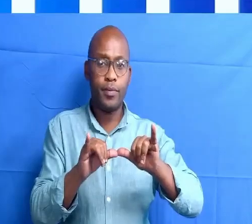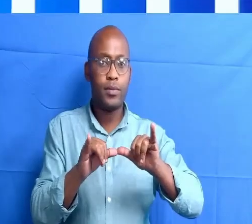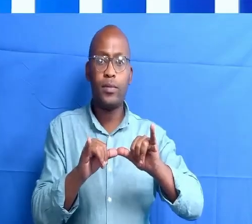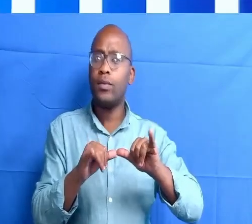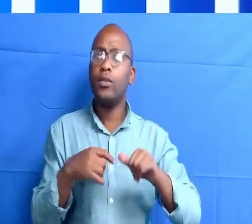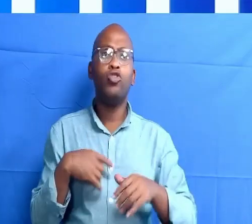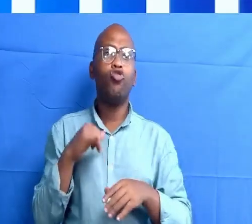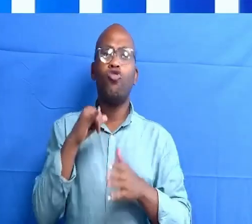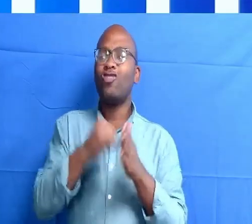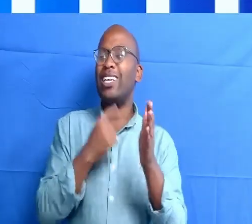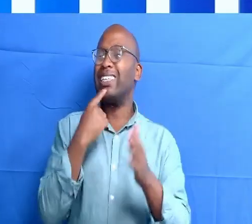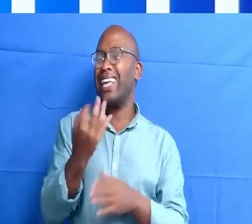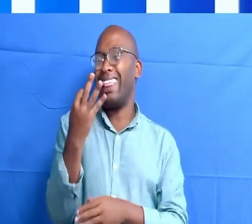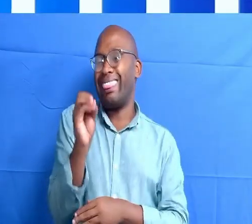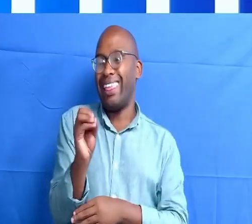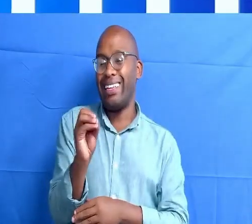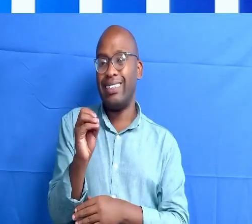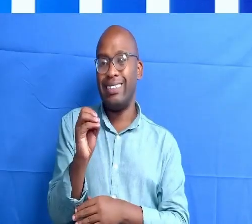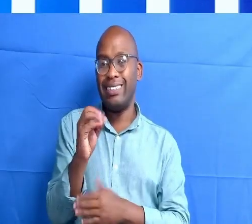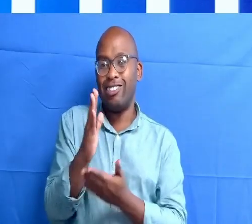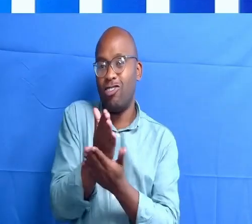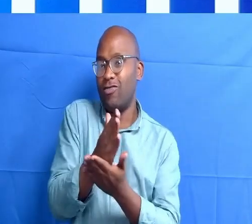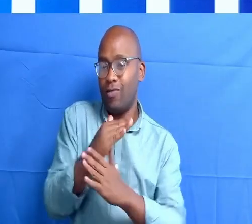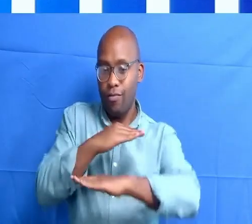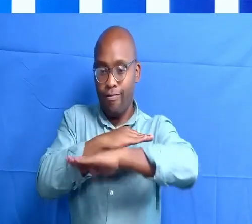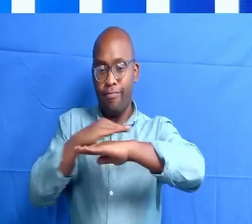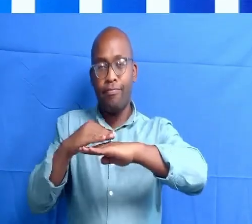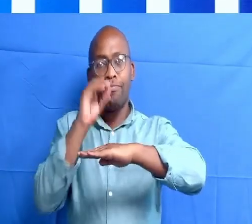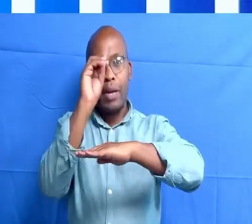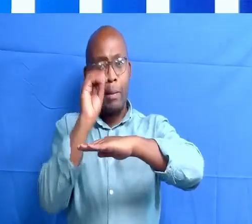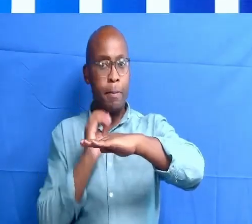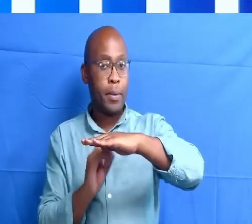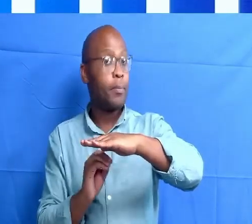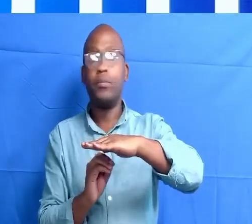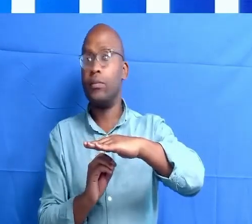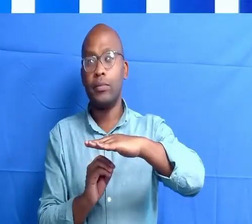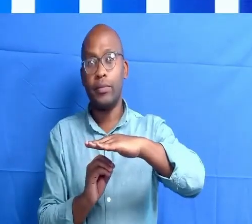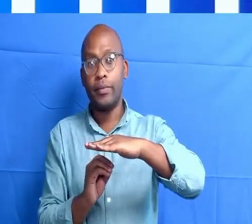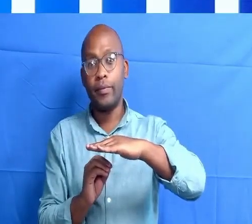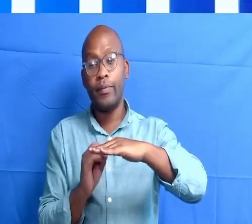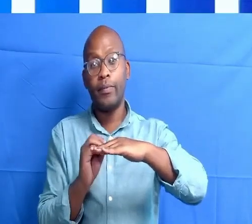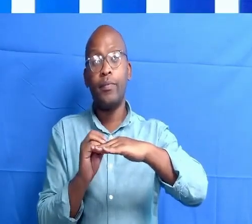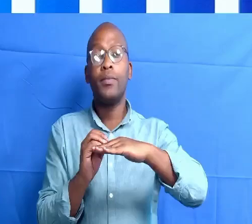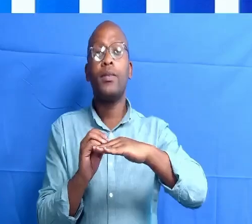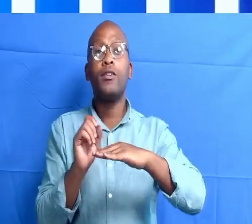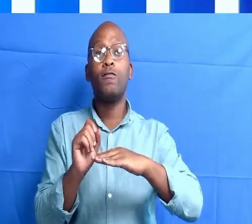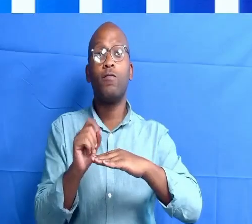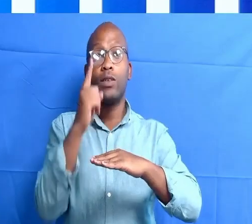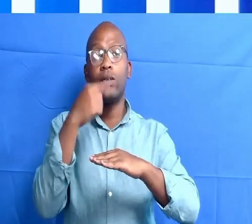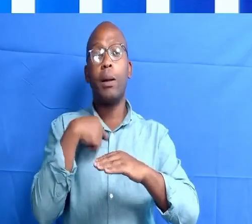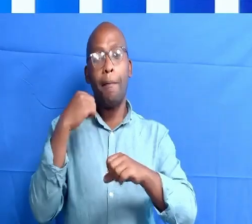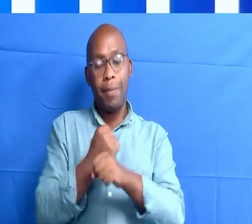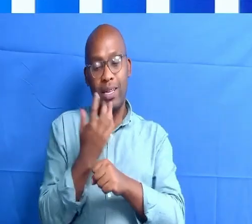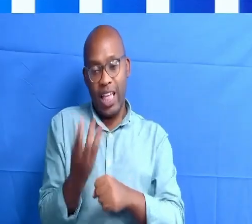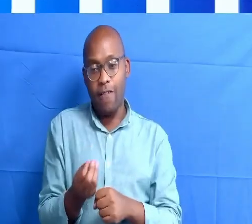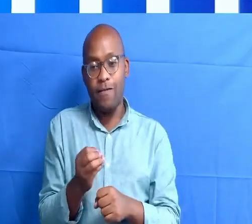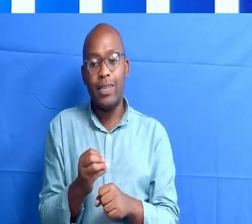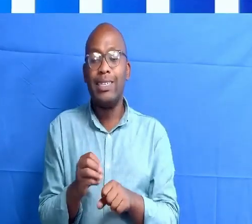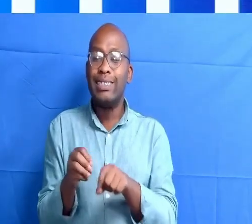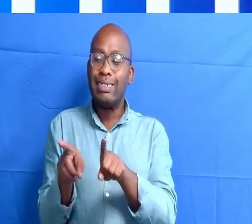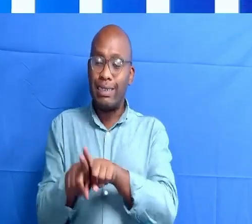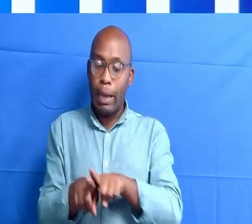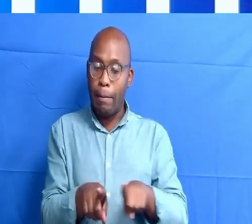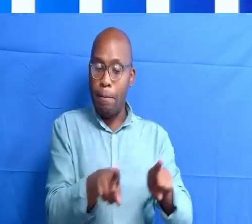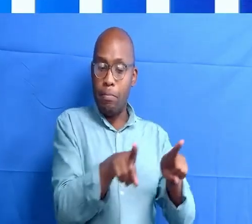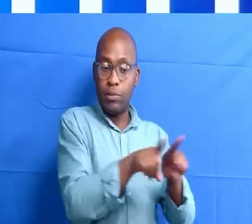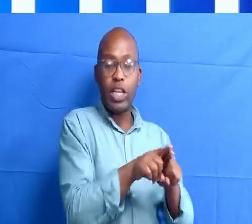divide by 30 to get 1, because I have to convert these millimeters. I have to get the same units. So this